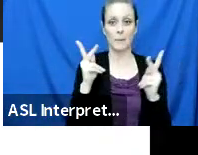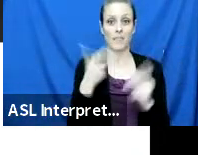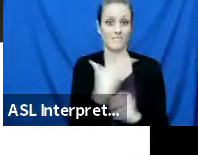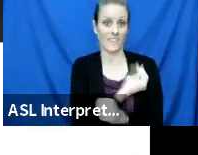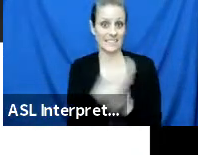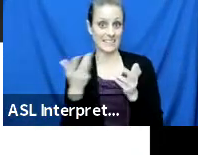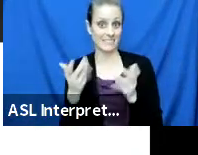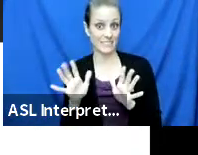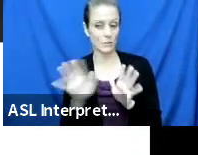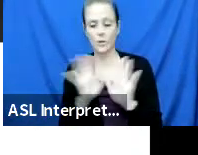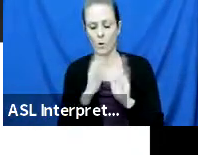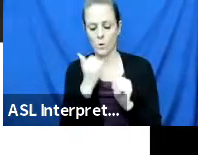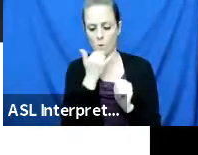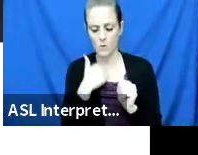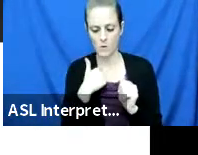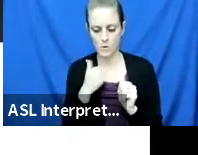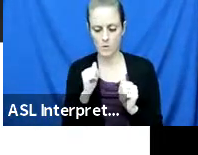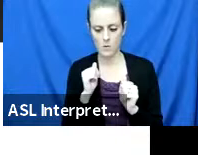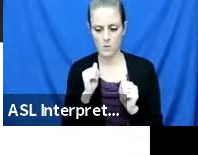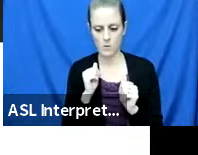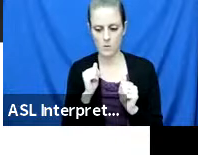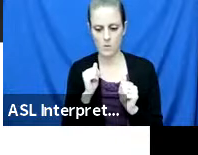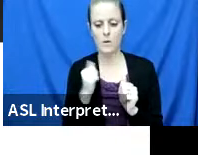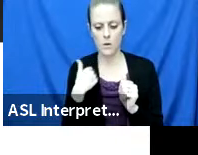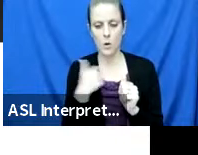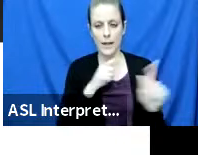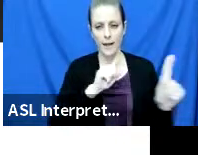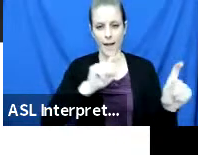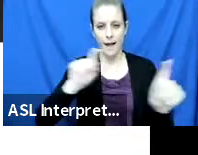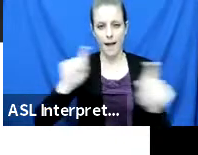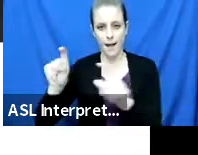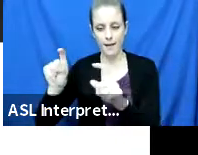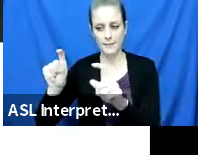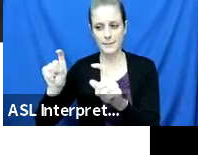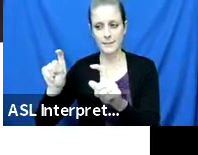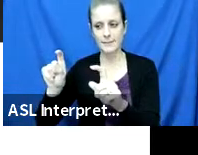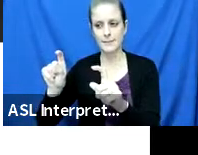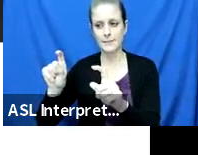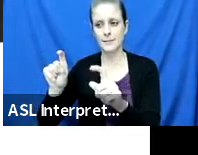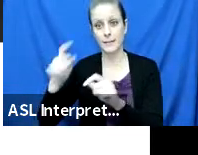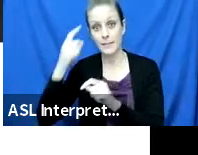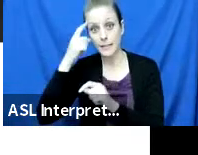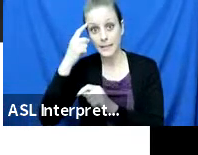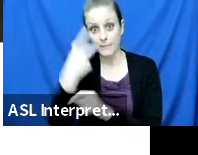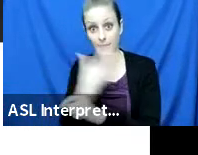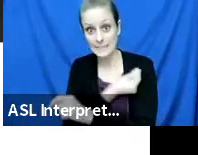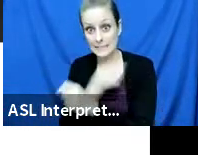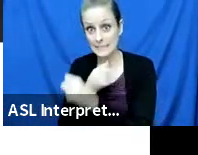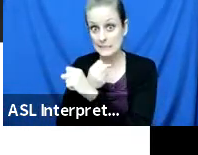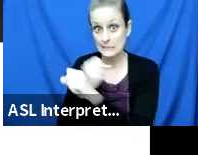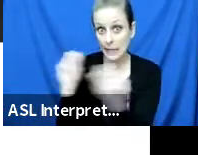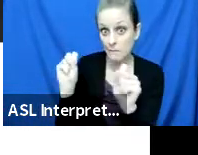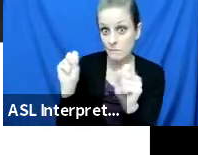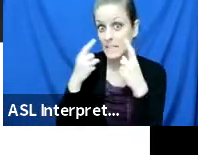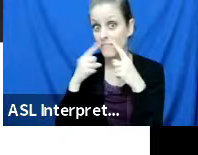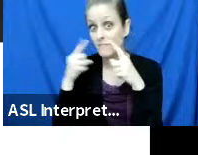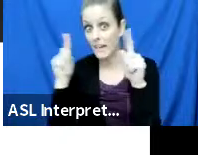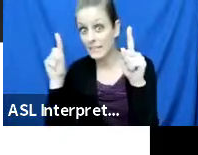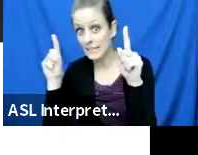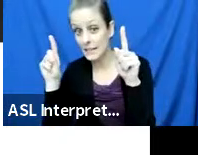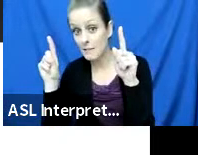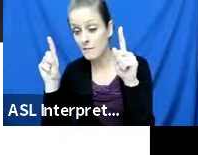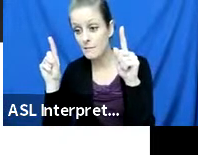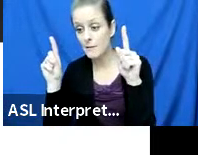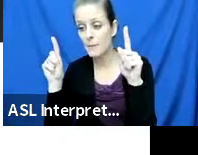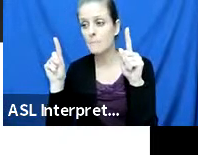vaccine, we asked about people if they thought the vaccine was safe and effective in a different question from